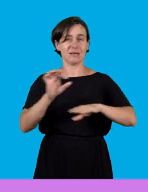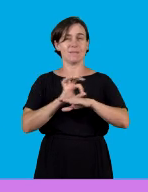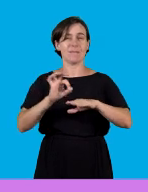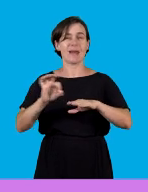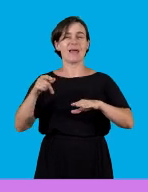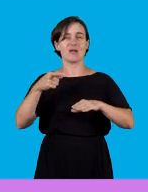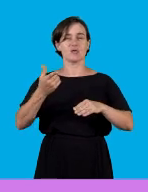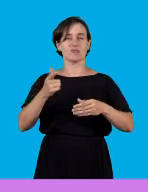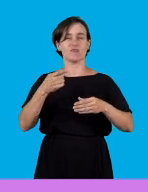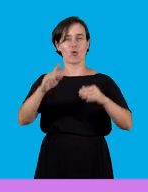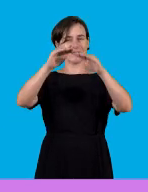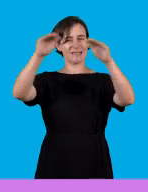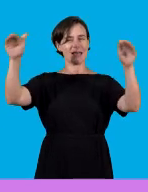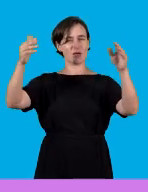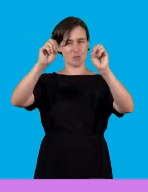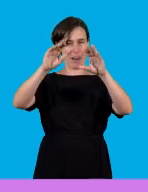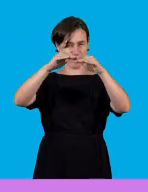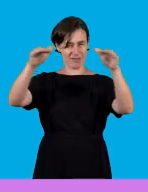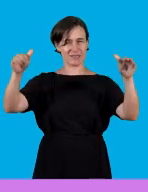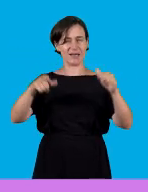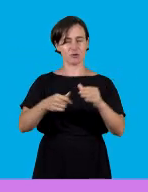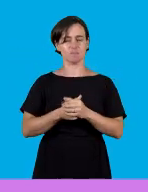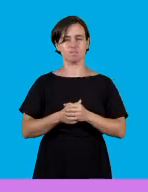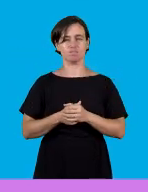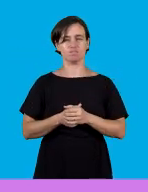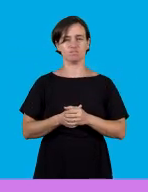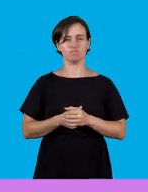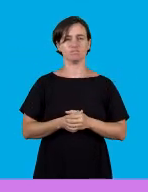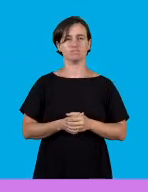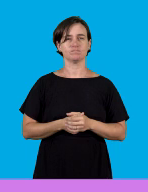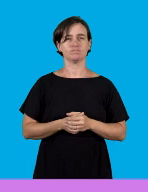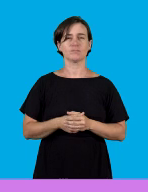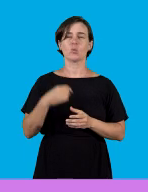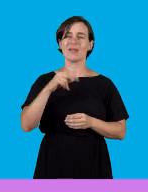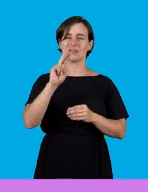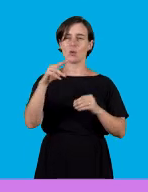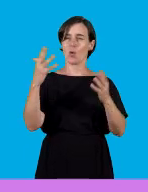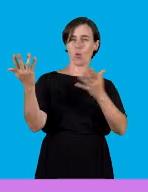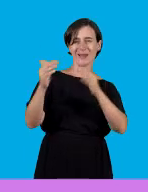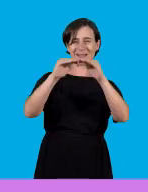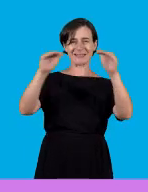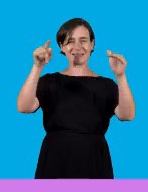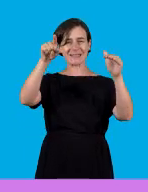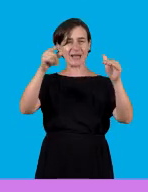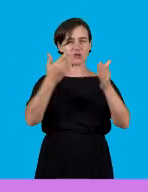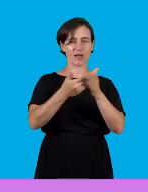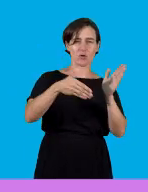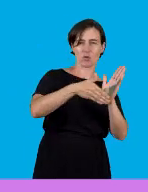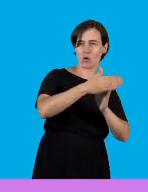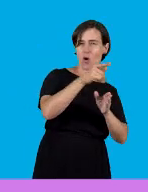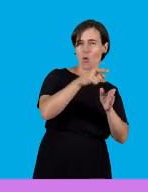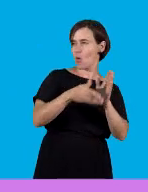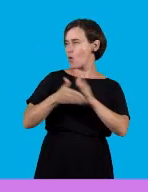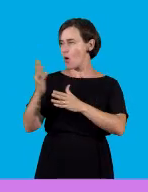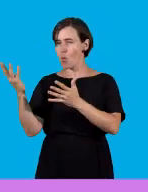show us the sitting arrangement in a theater along with where the stage is, where are the exits, where is the screen, or